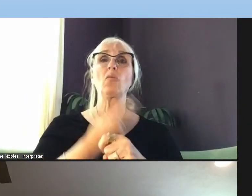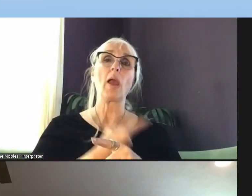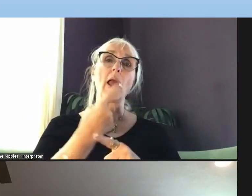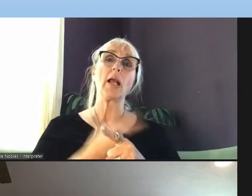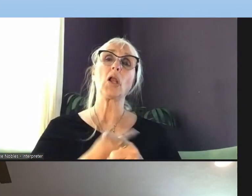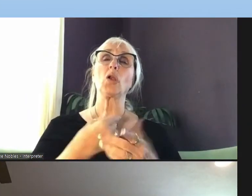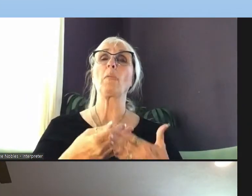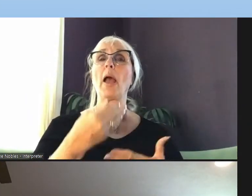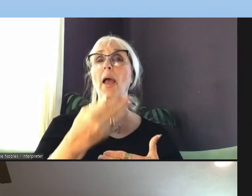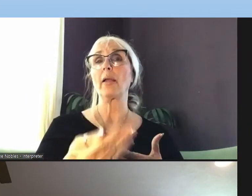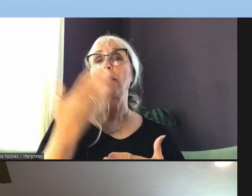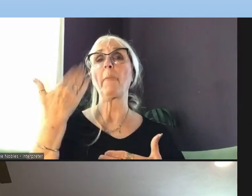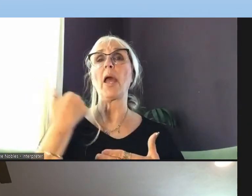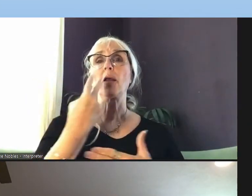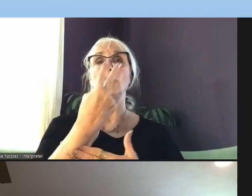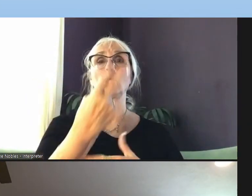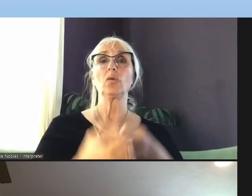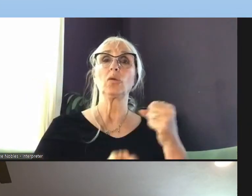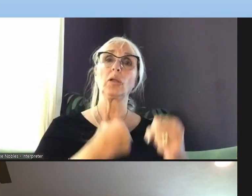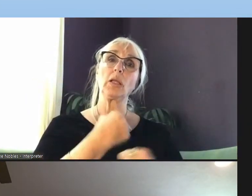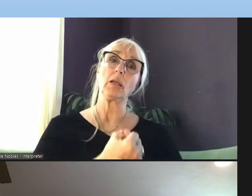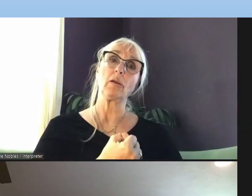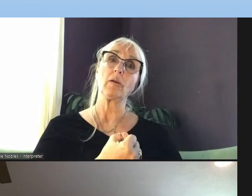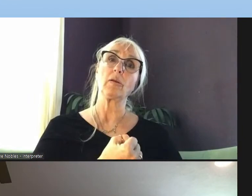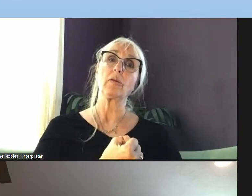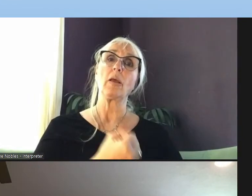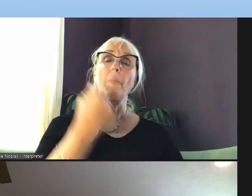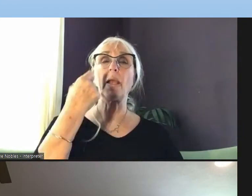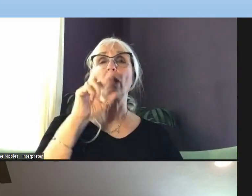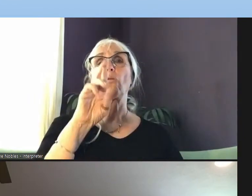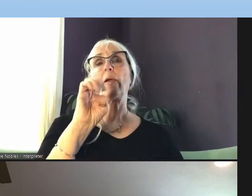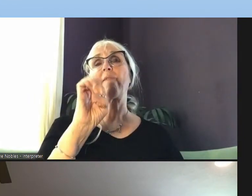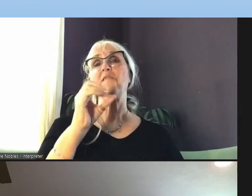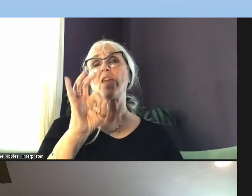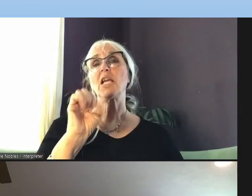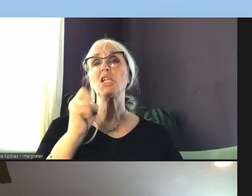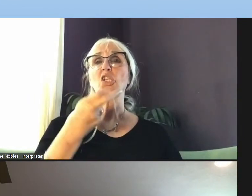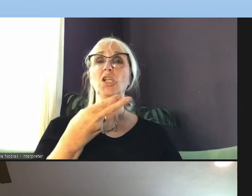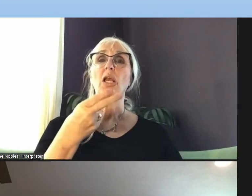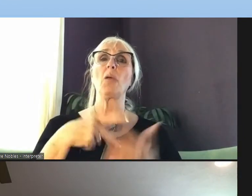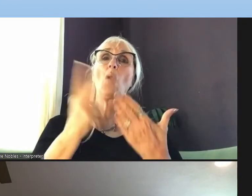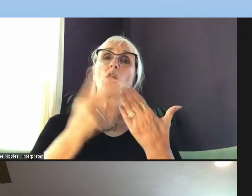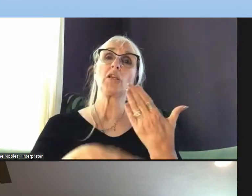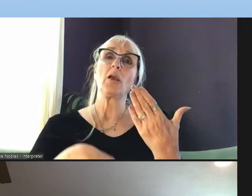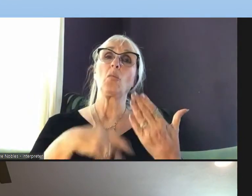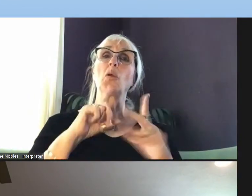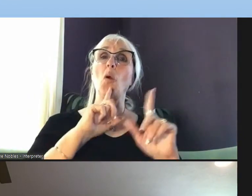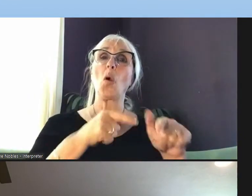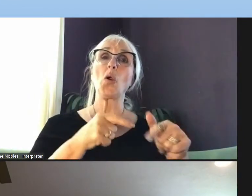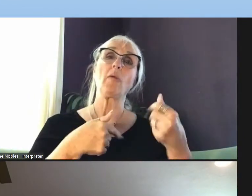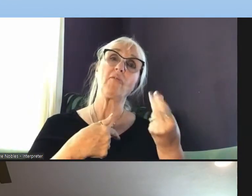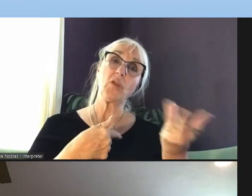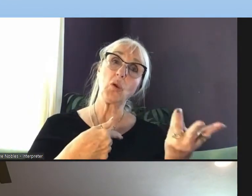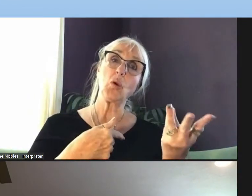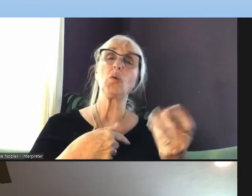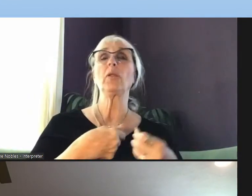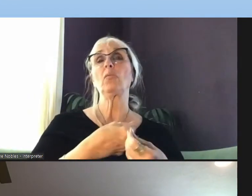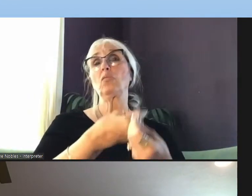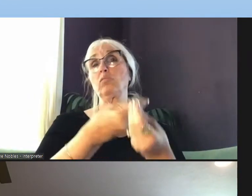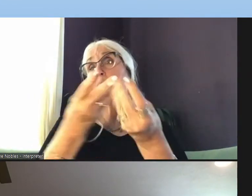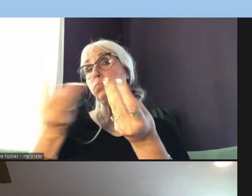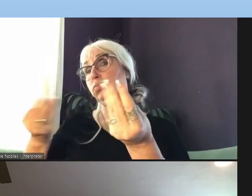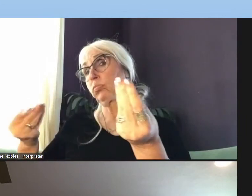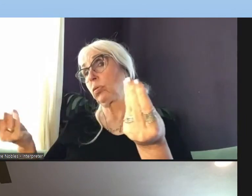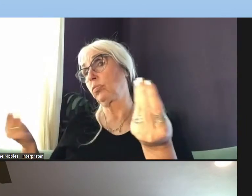the past 2 years due to the refresh project. We would, order a batch and we would deploy them, we'd get a new batch. And